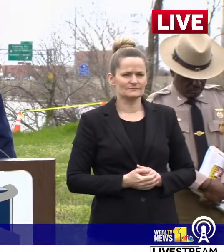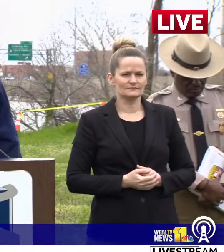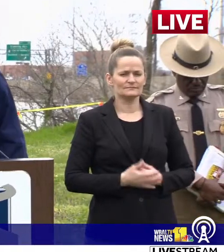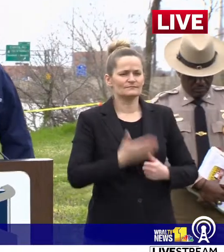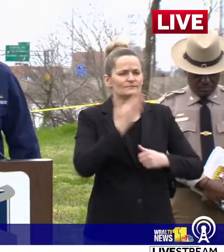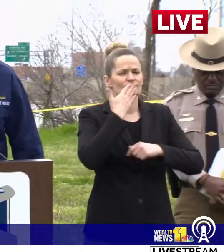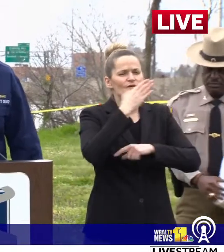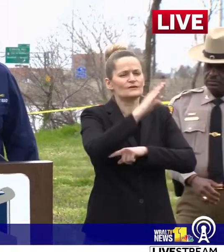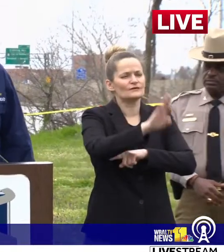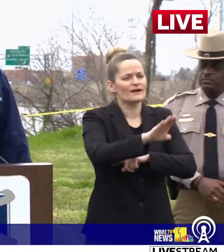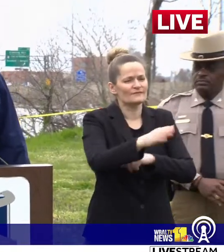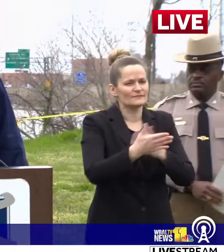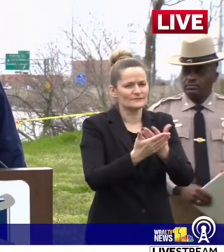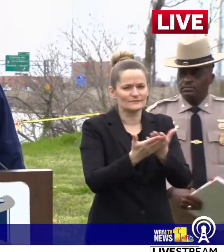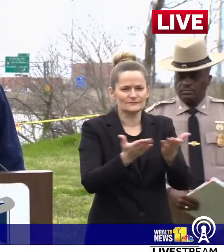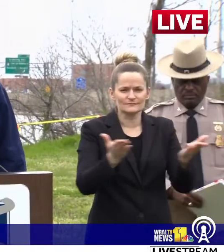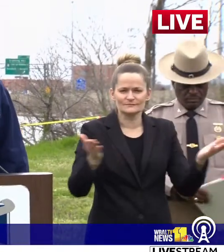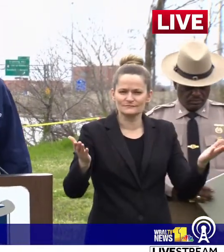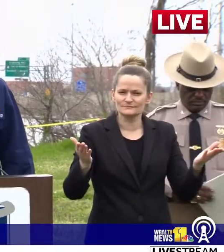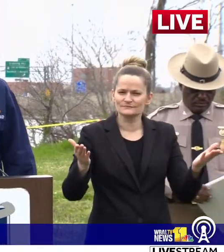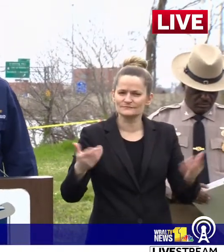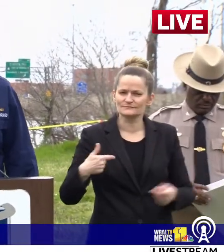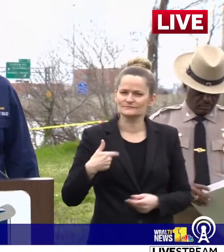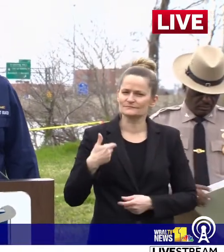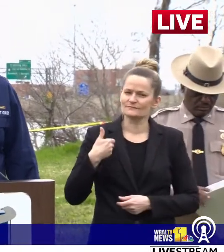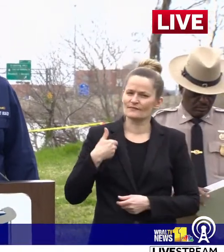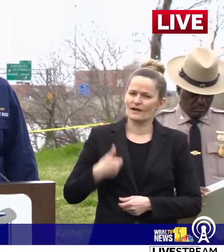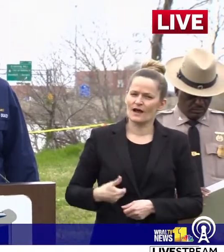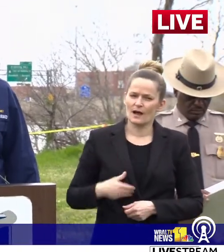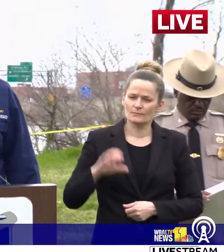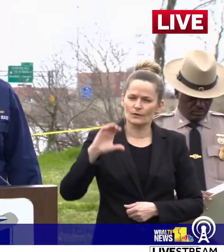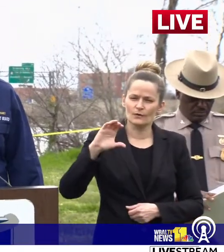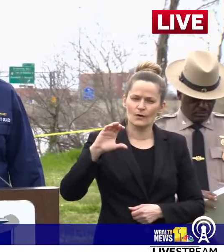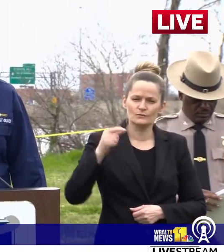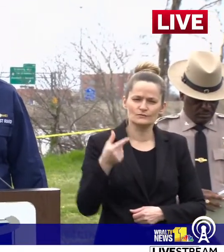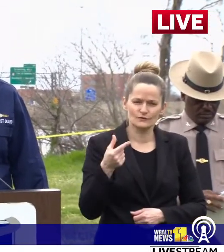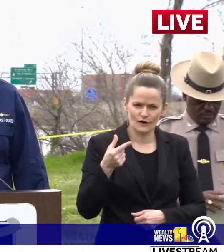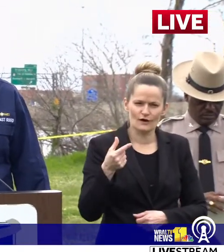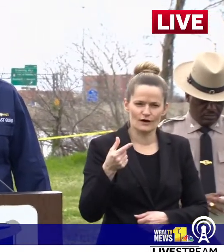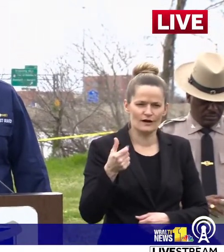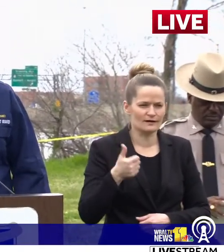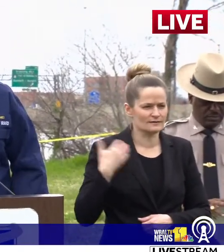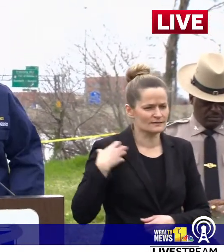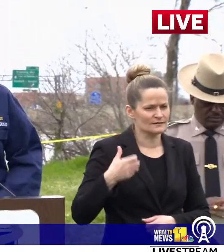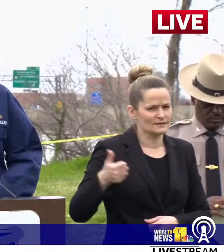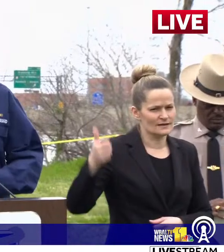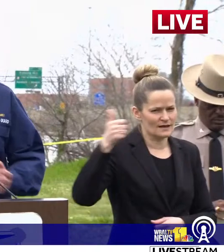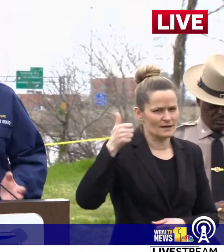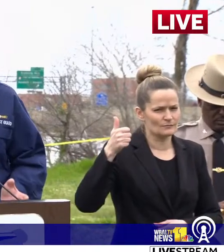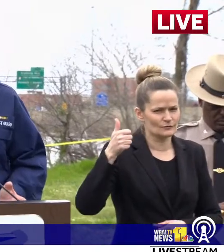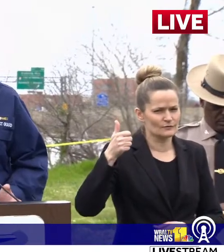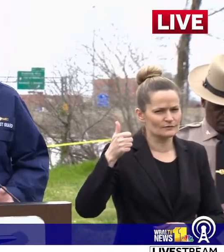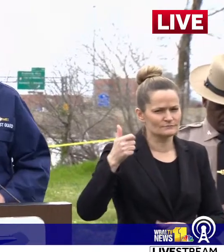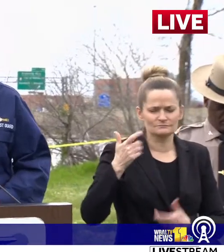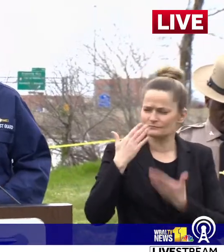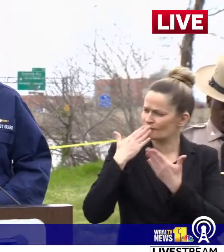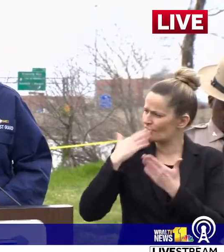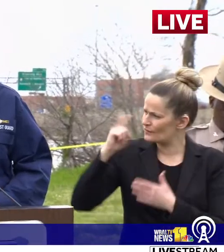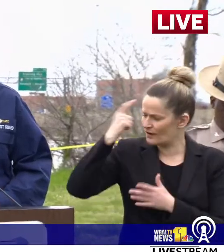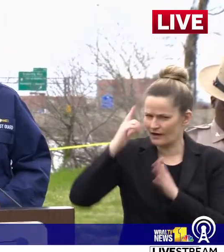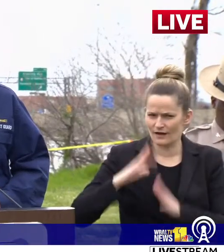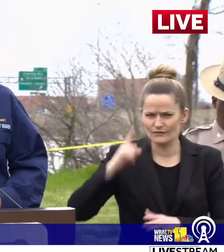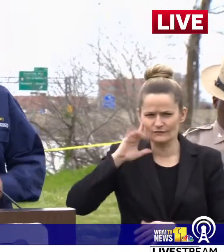Good afternoon. I'm Rear Admiral Shannon Gilreath. Governor, Senator, I'd like to thank you for your kind words about